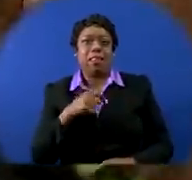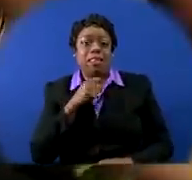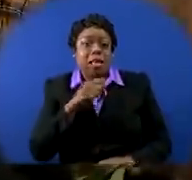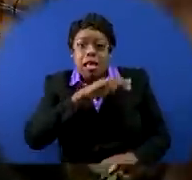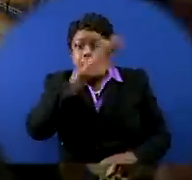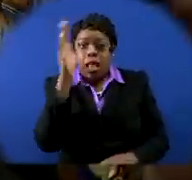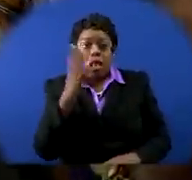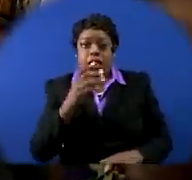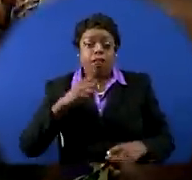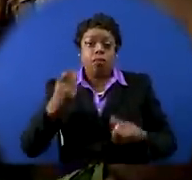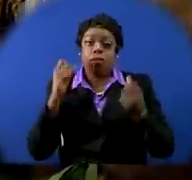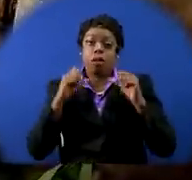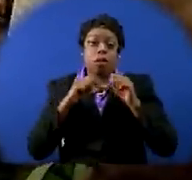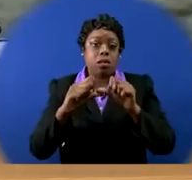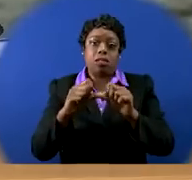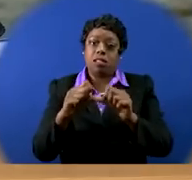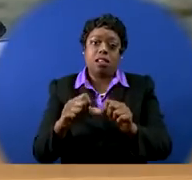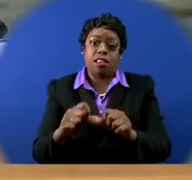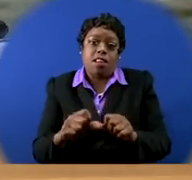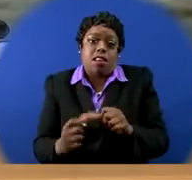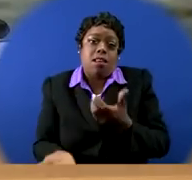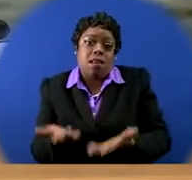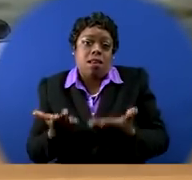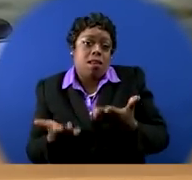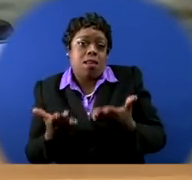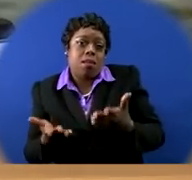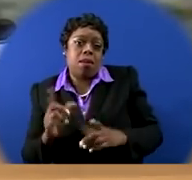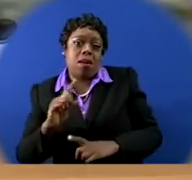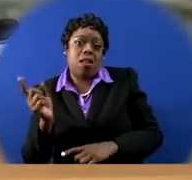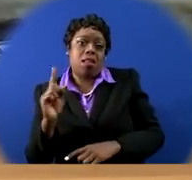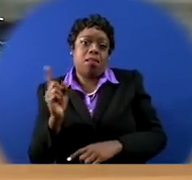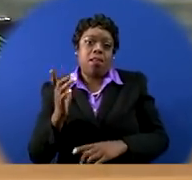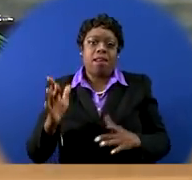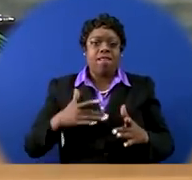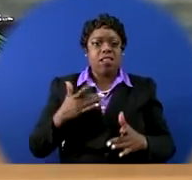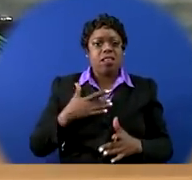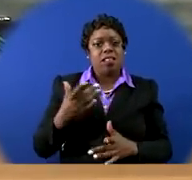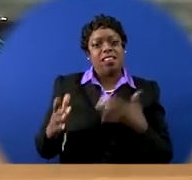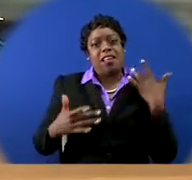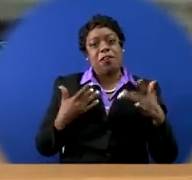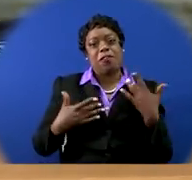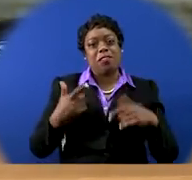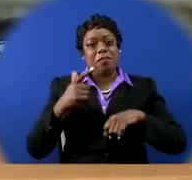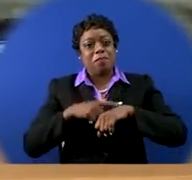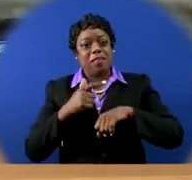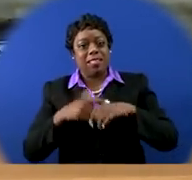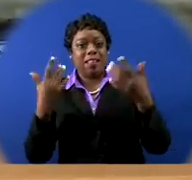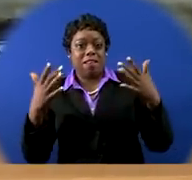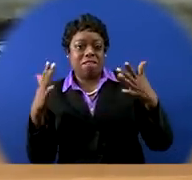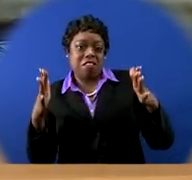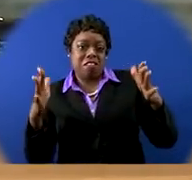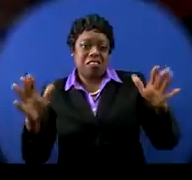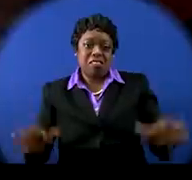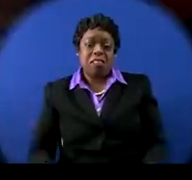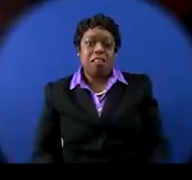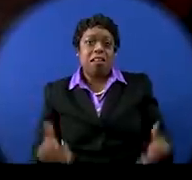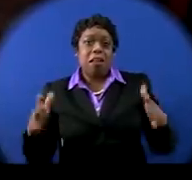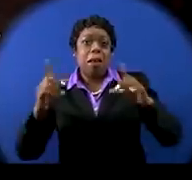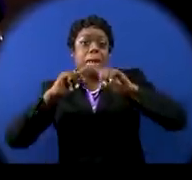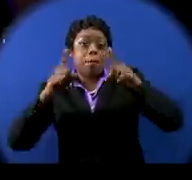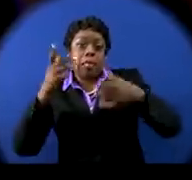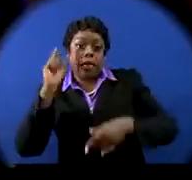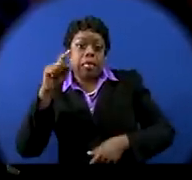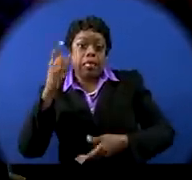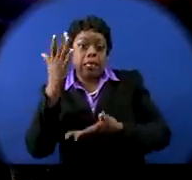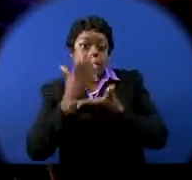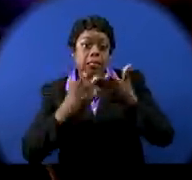would have made it. Is there anybody who feels like rejoicing for a little while? My time is out. The clock says I'm done. But I need some people in